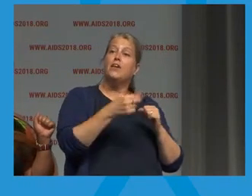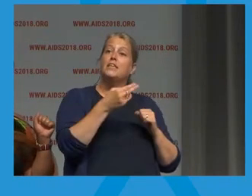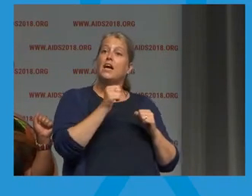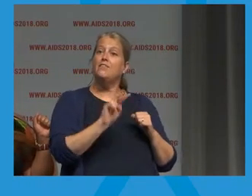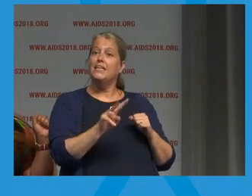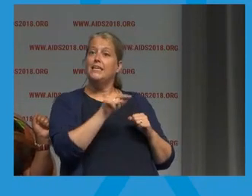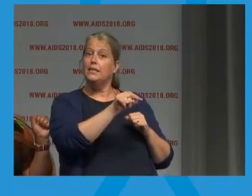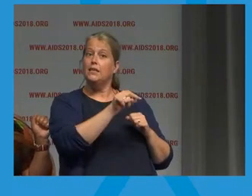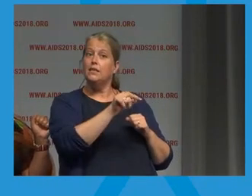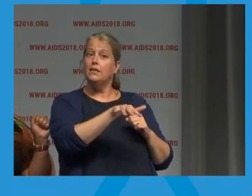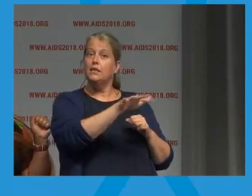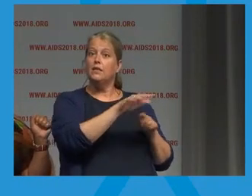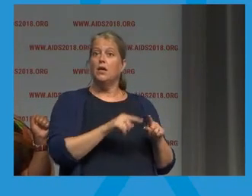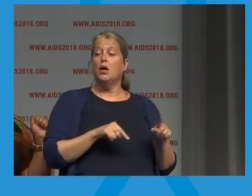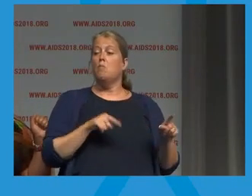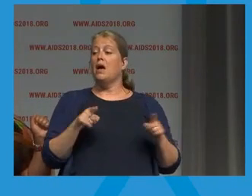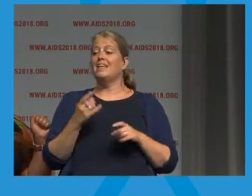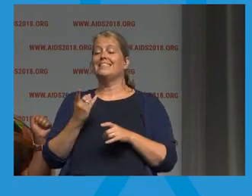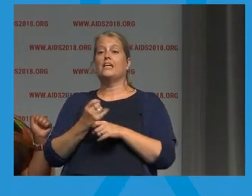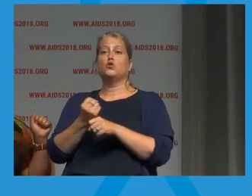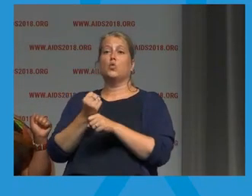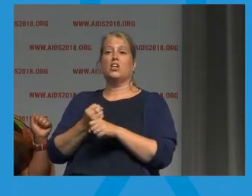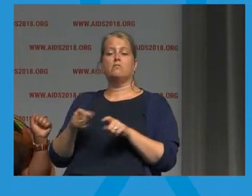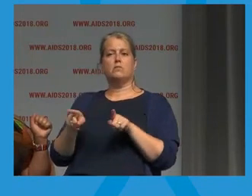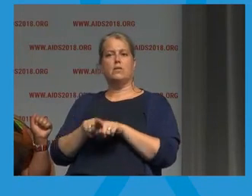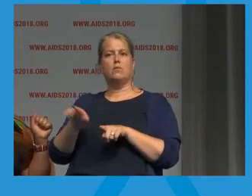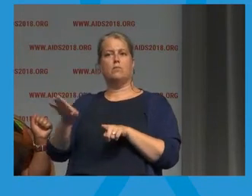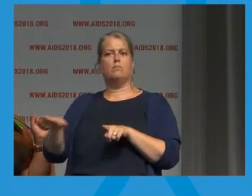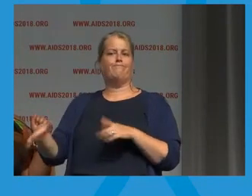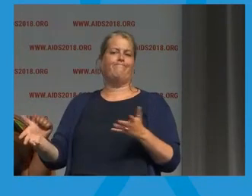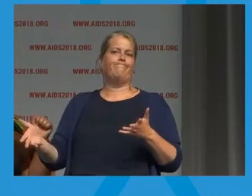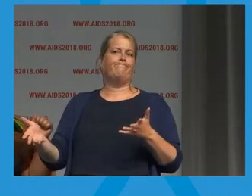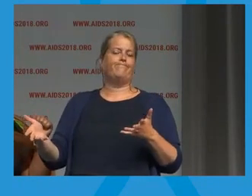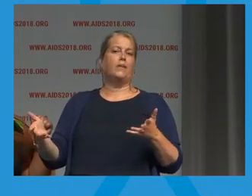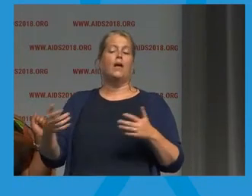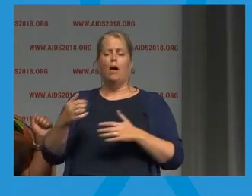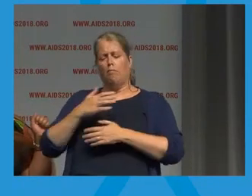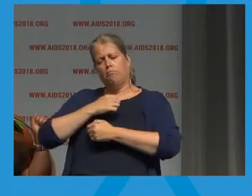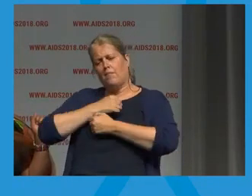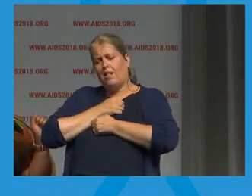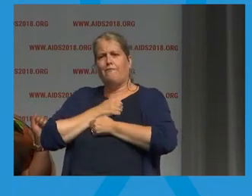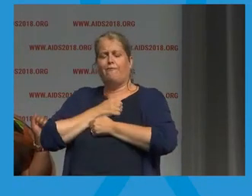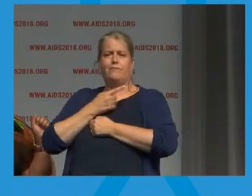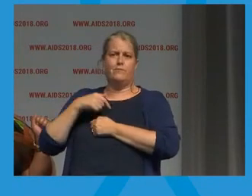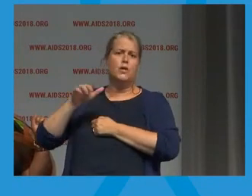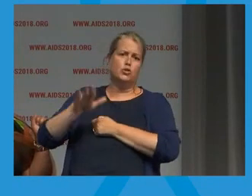not work for children of sex workers. We love our children,